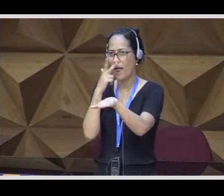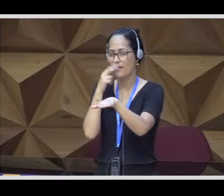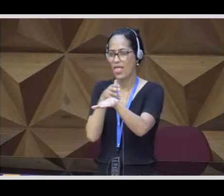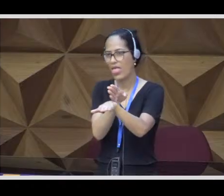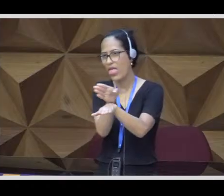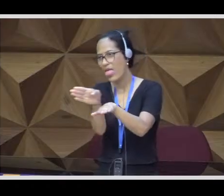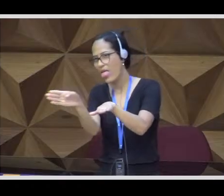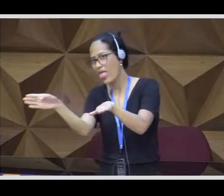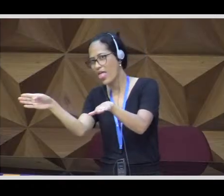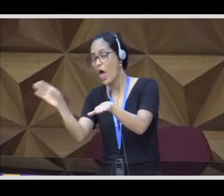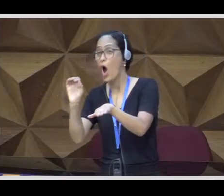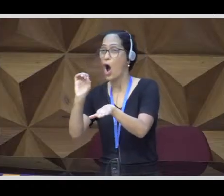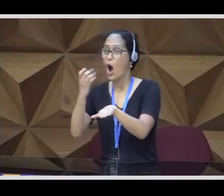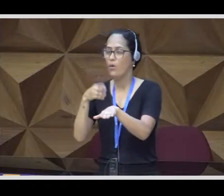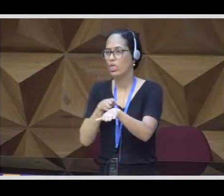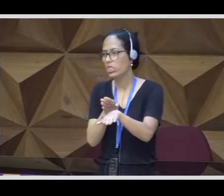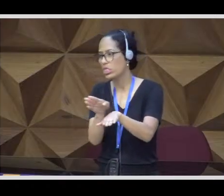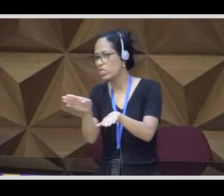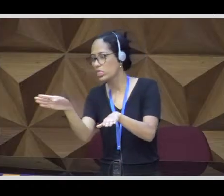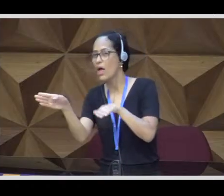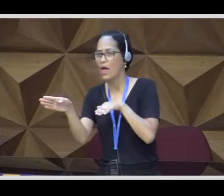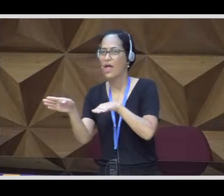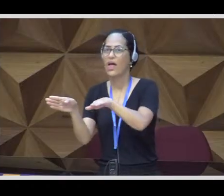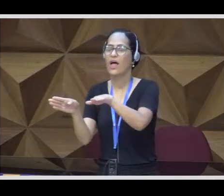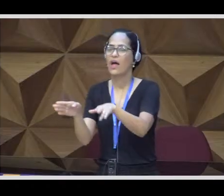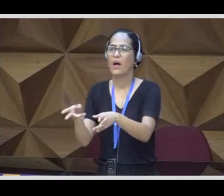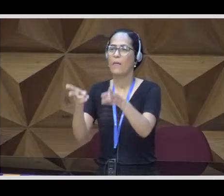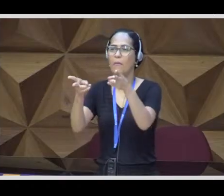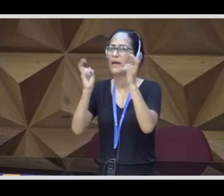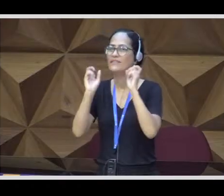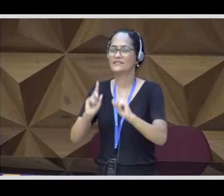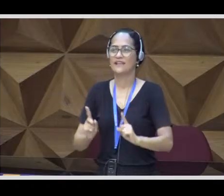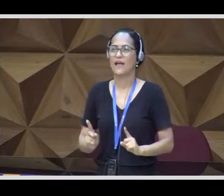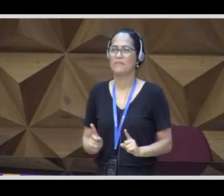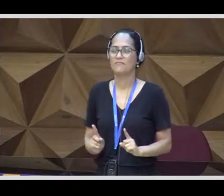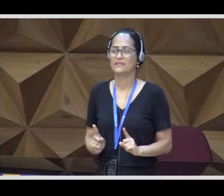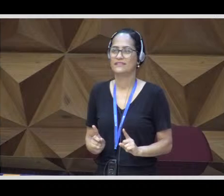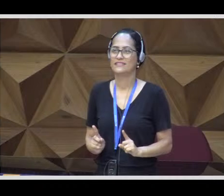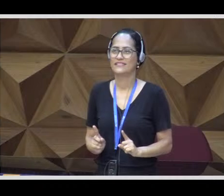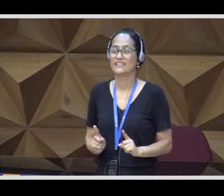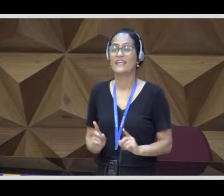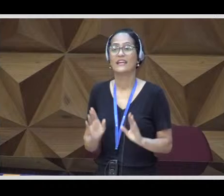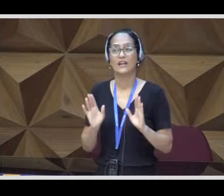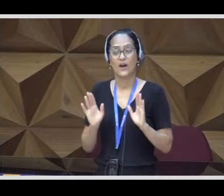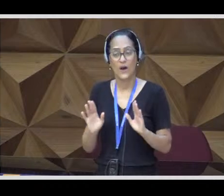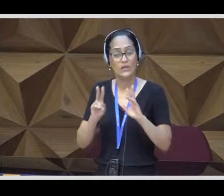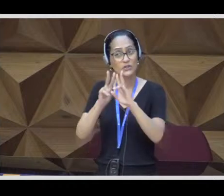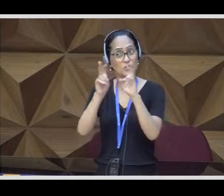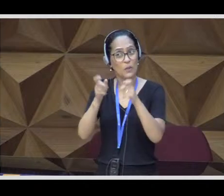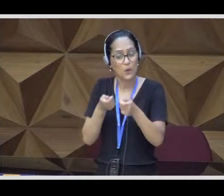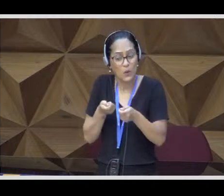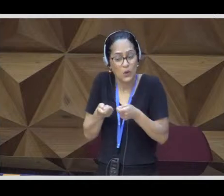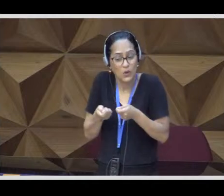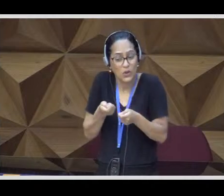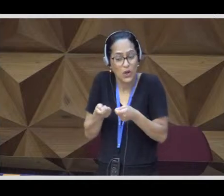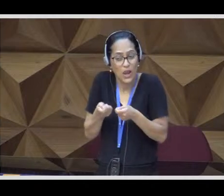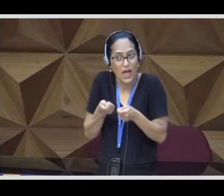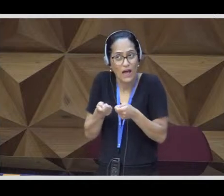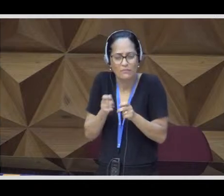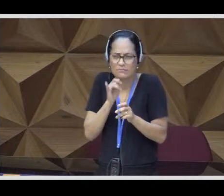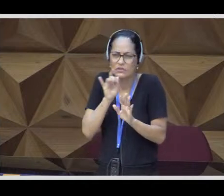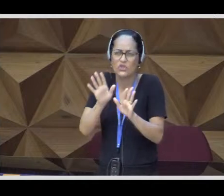tell. So the nice thing about being able to control those things is if you want to make a game, for example, that you want to